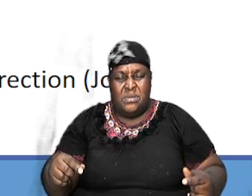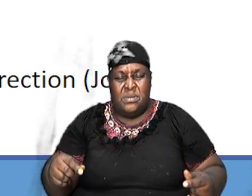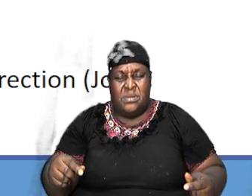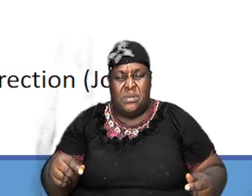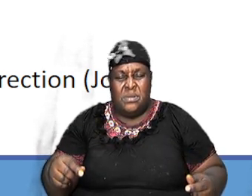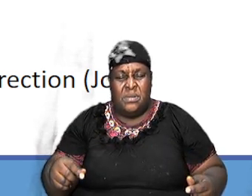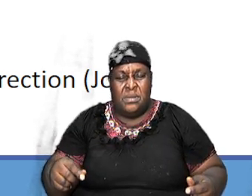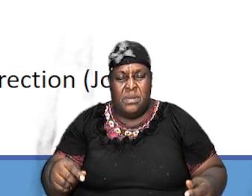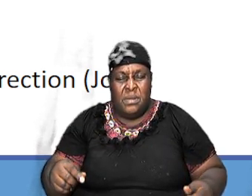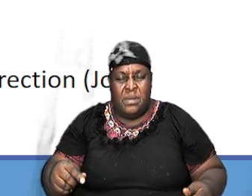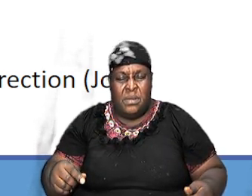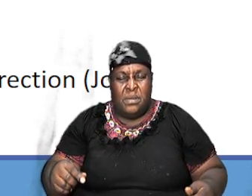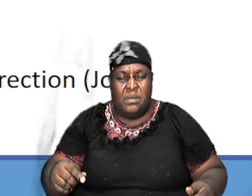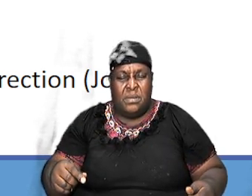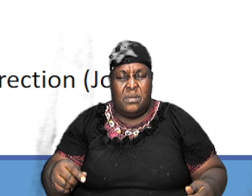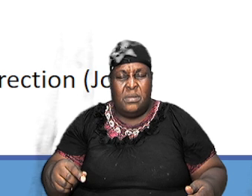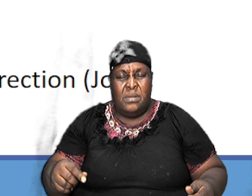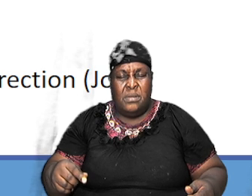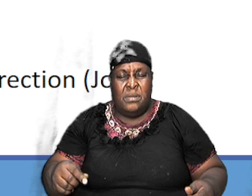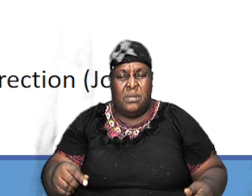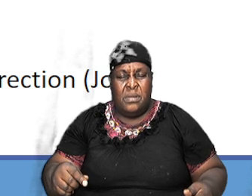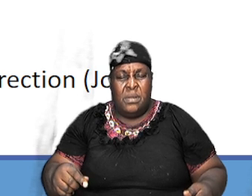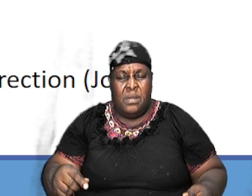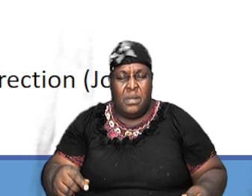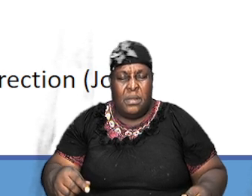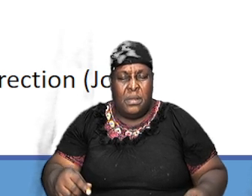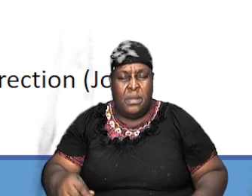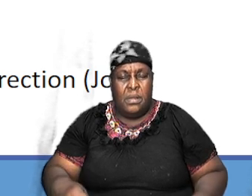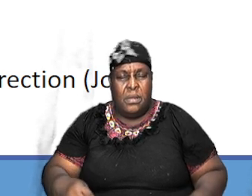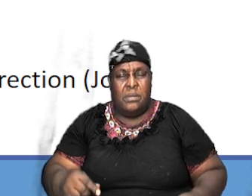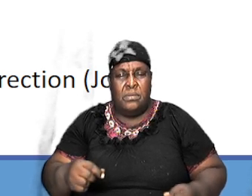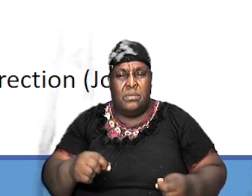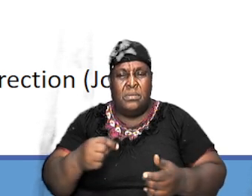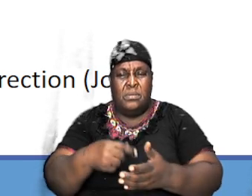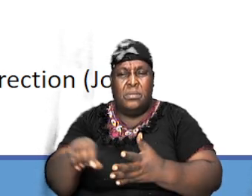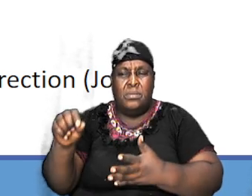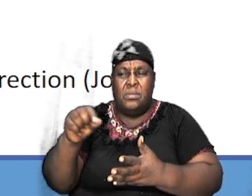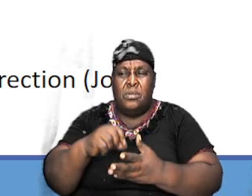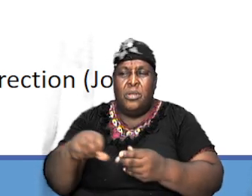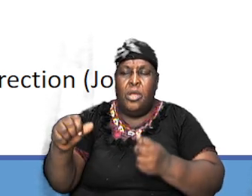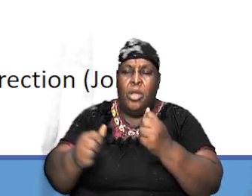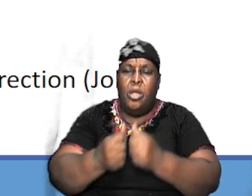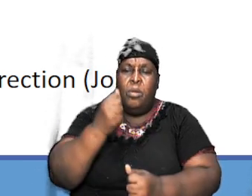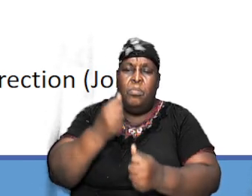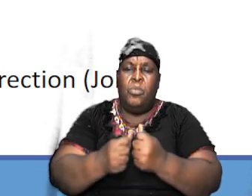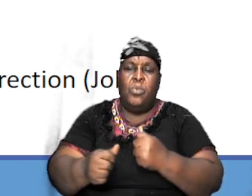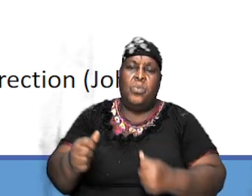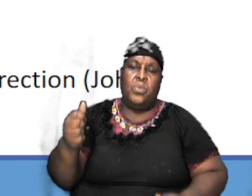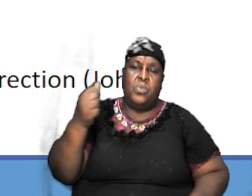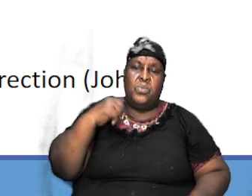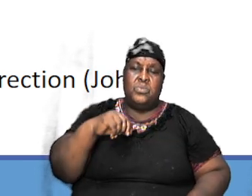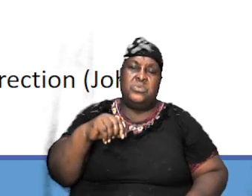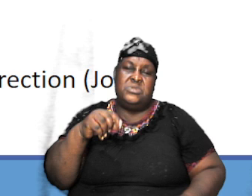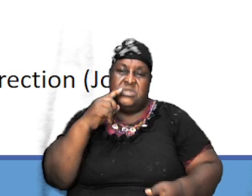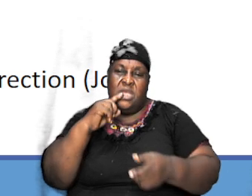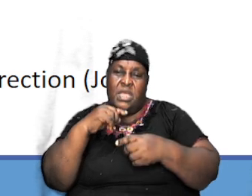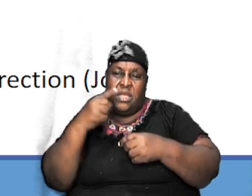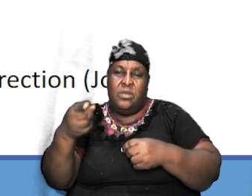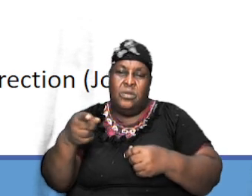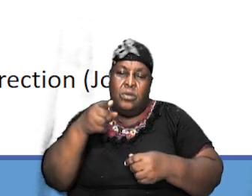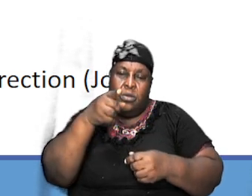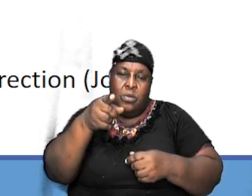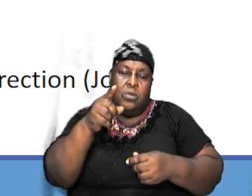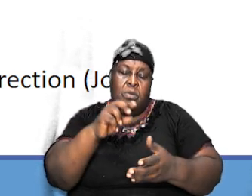it's knowledge that is out there, and you can find, as I said, in most commentary and any good commentary that you read, you'll be